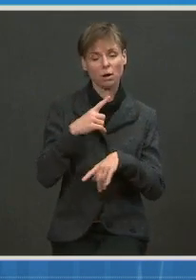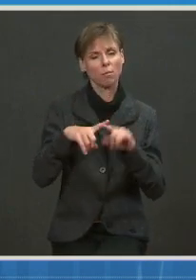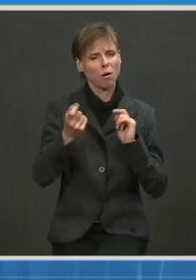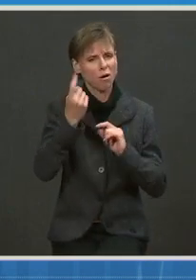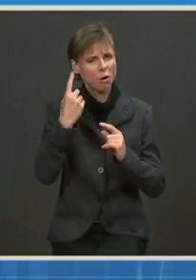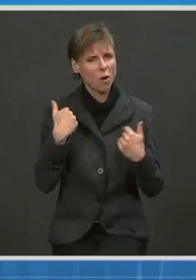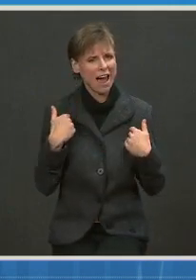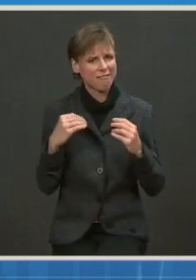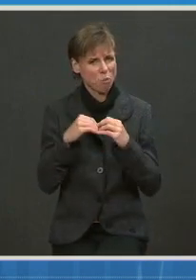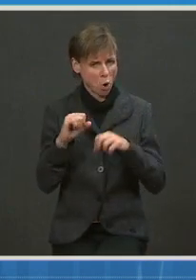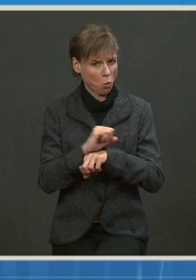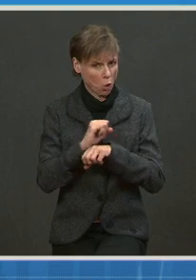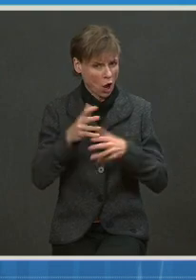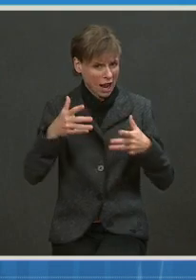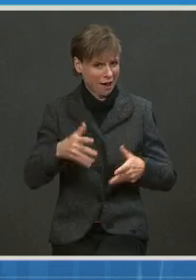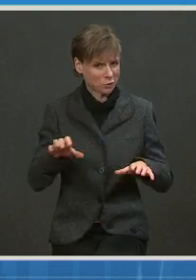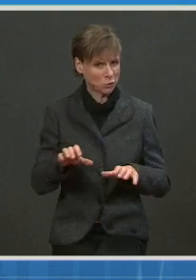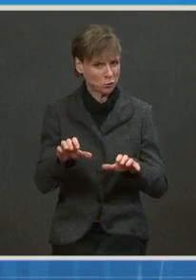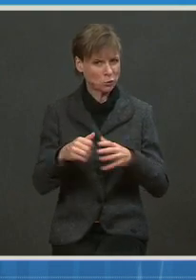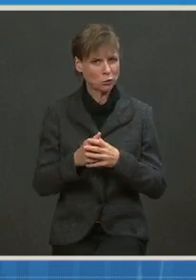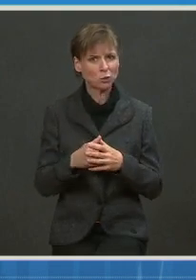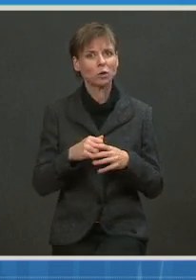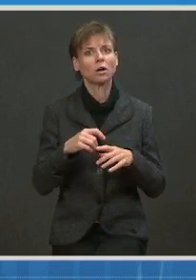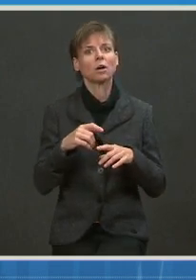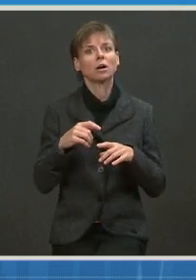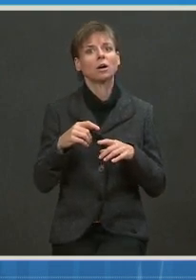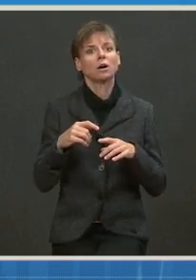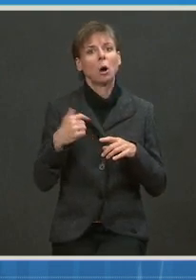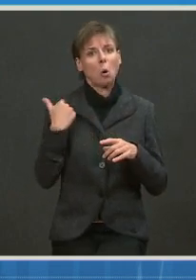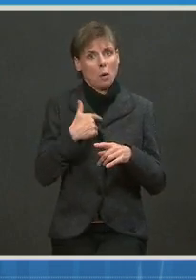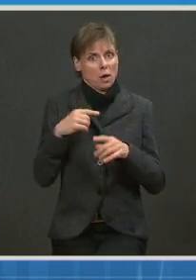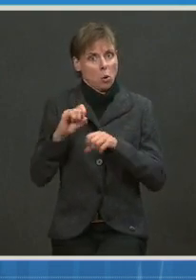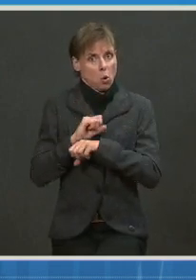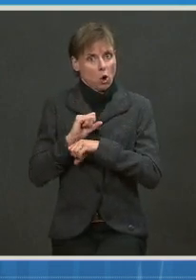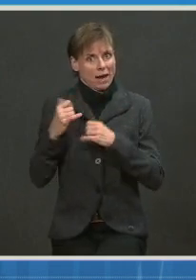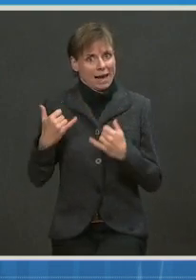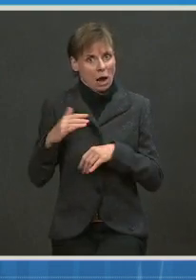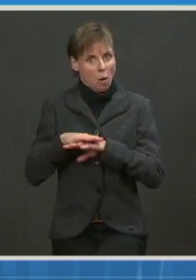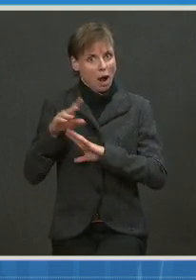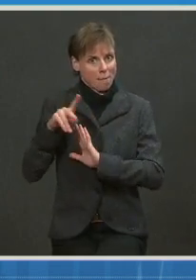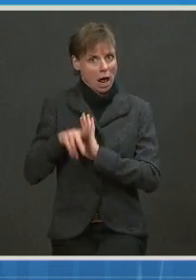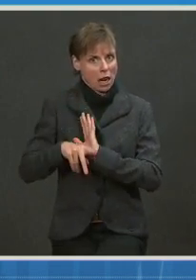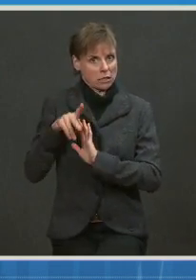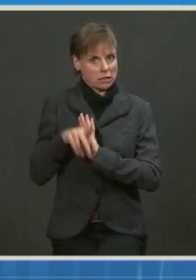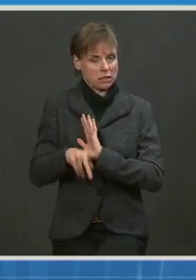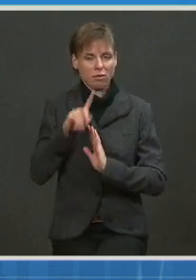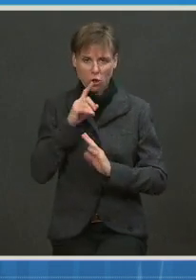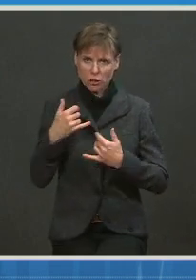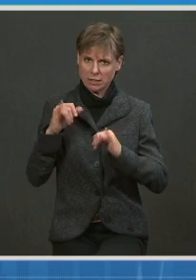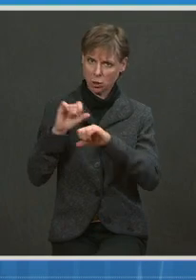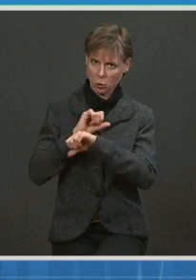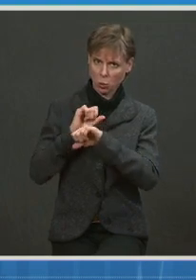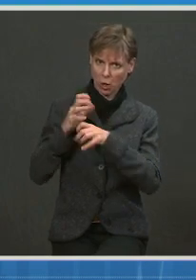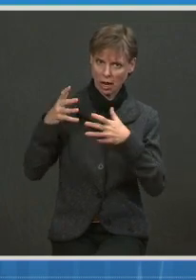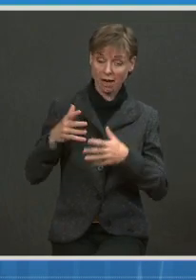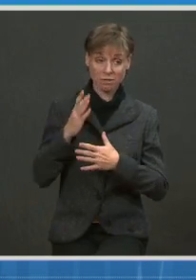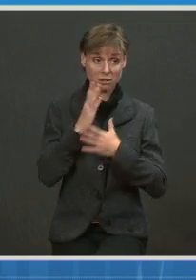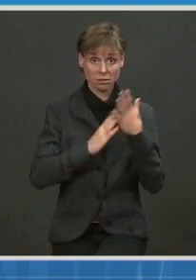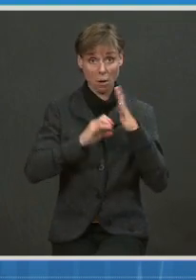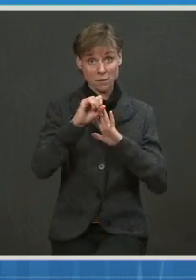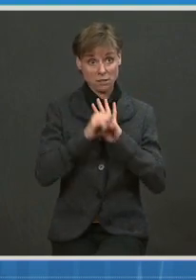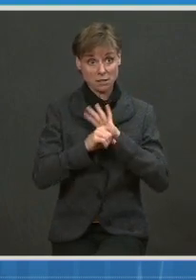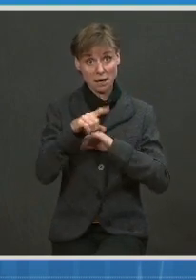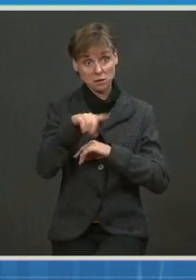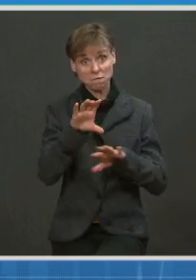schools plan, but we continue to work on the policy background here, and there continues to be work to do. We have seen some states do